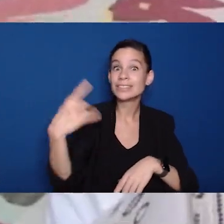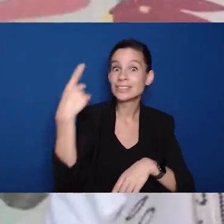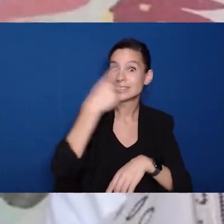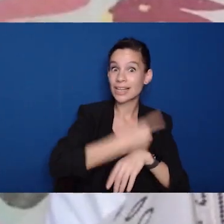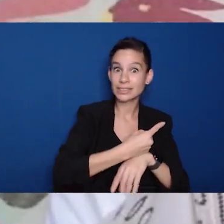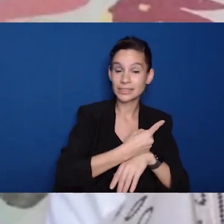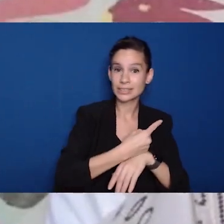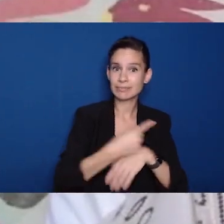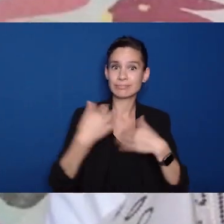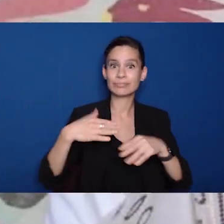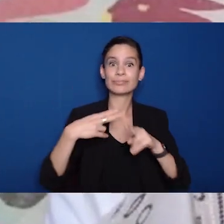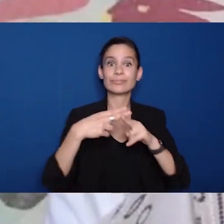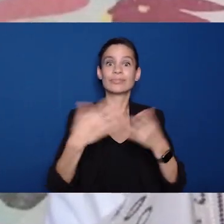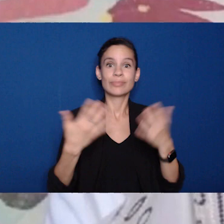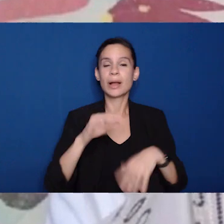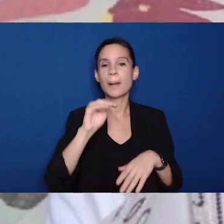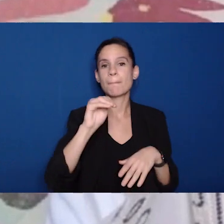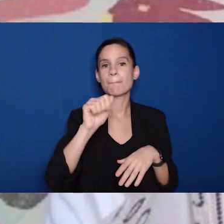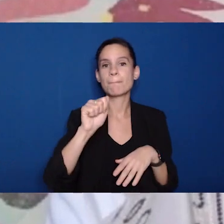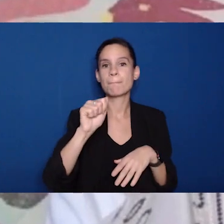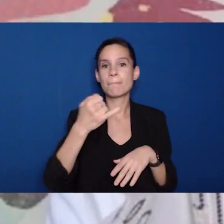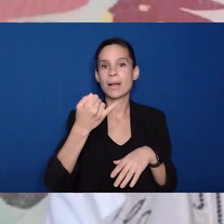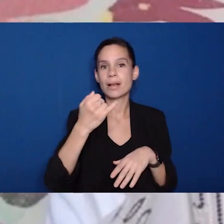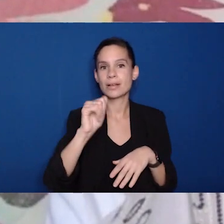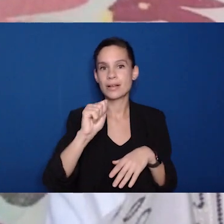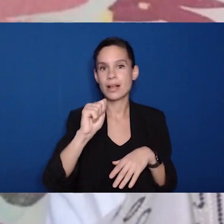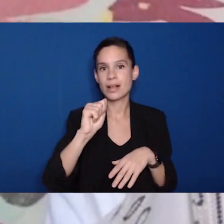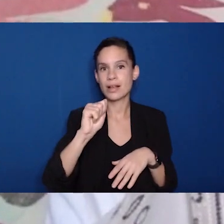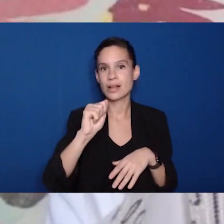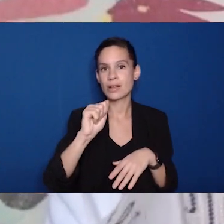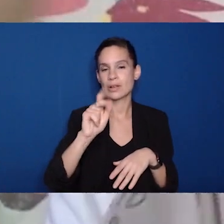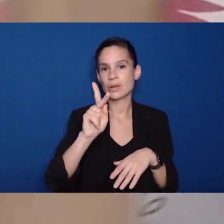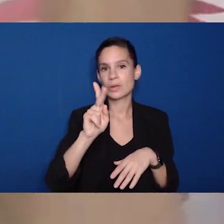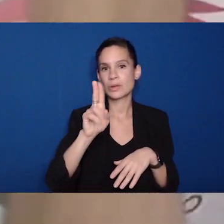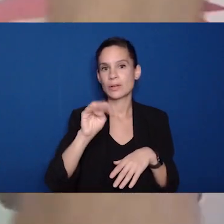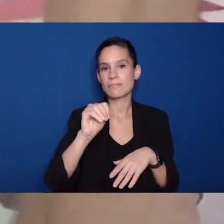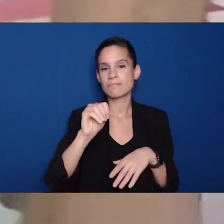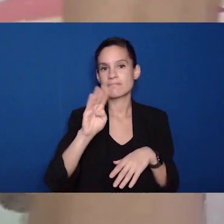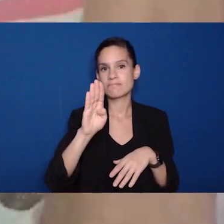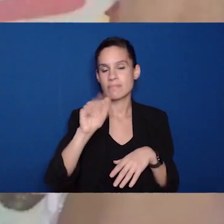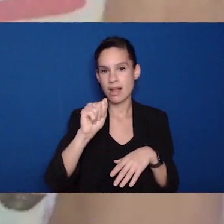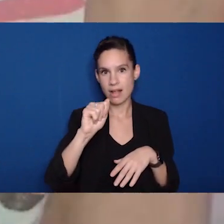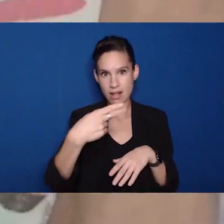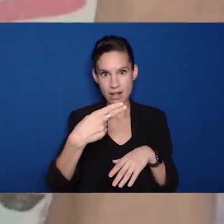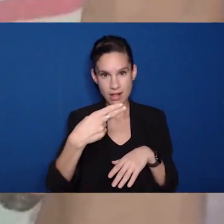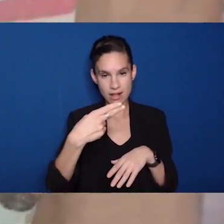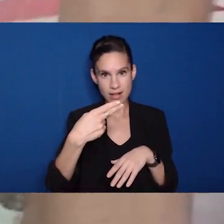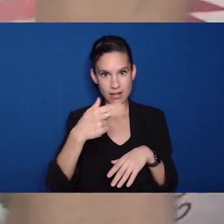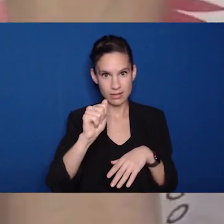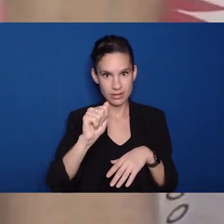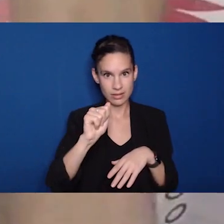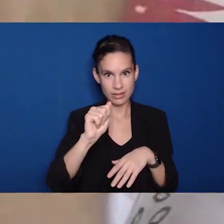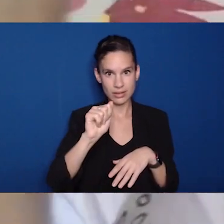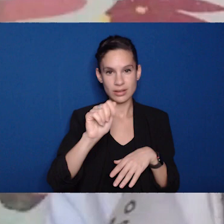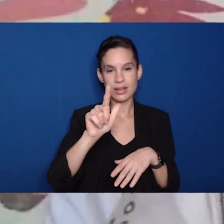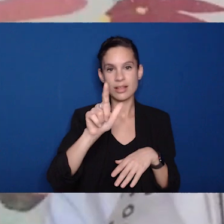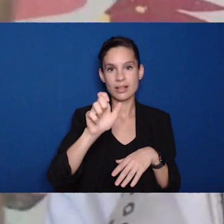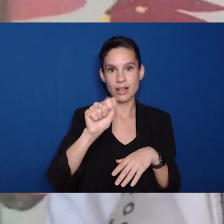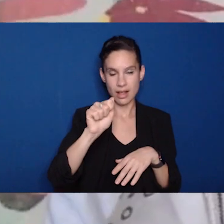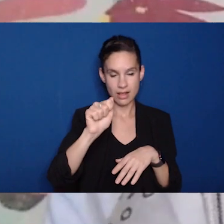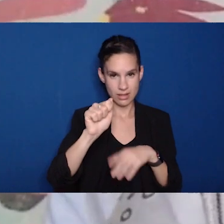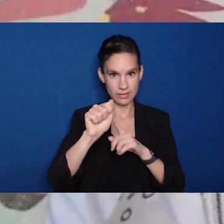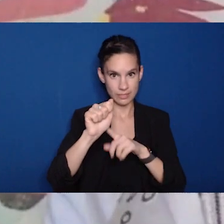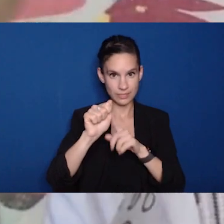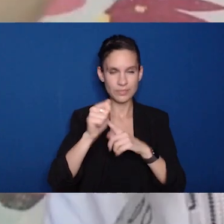days. It's called Maha Kumbh Mela. So it's Kumbh Mela, it's Kumbh, second